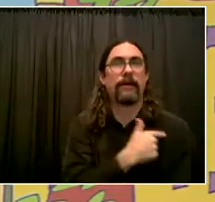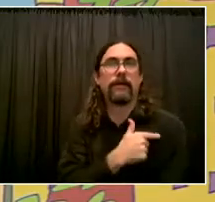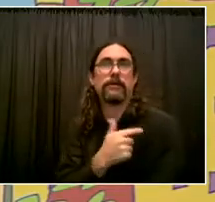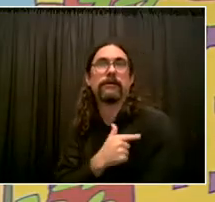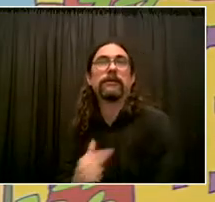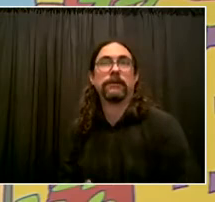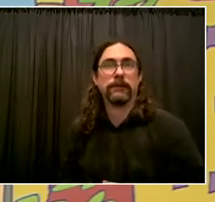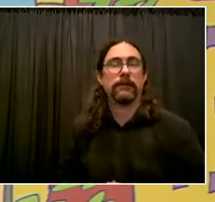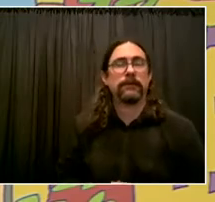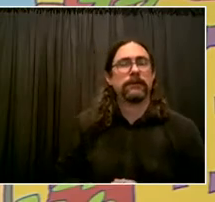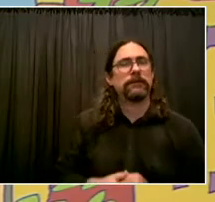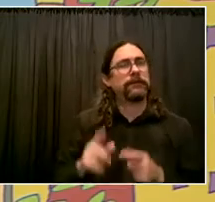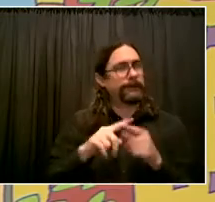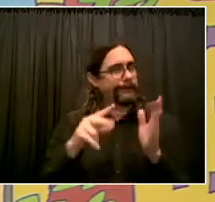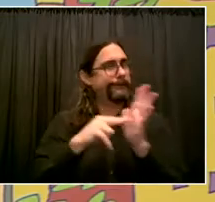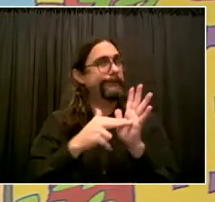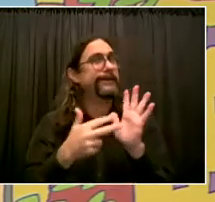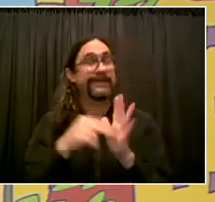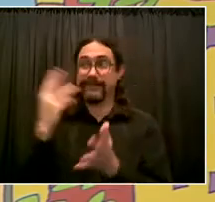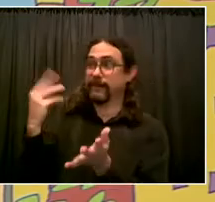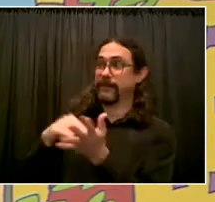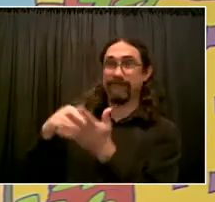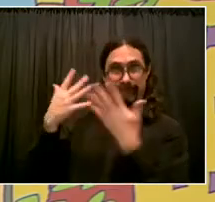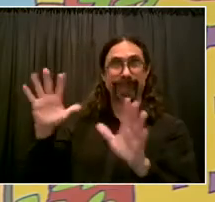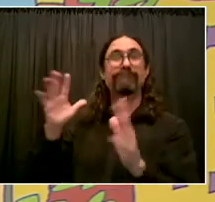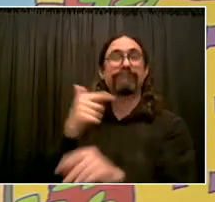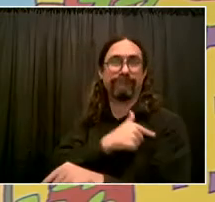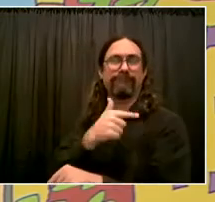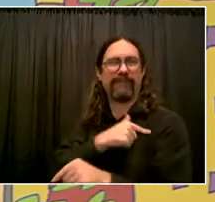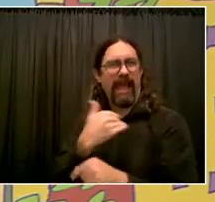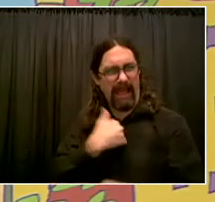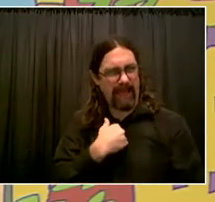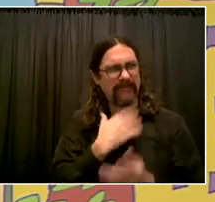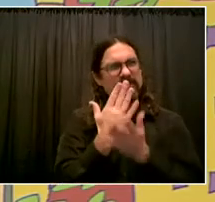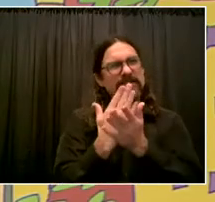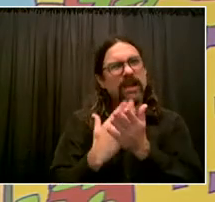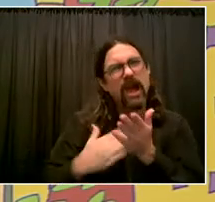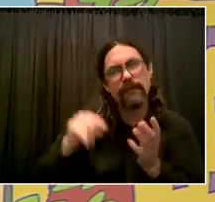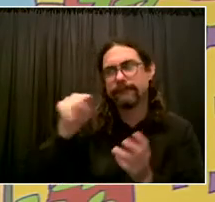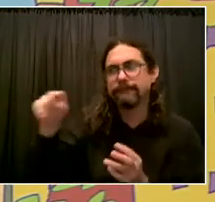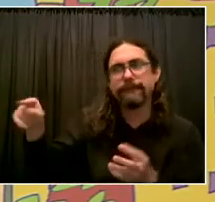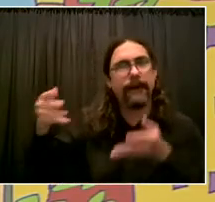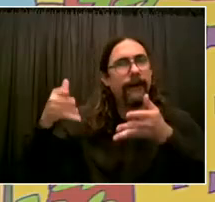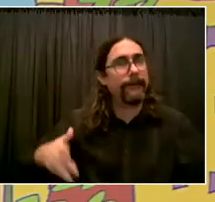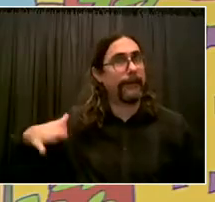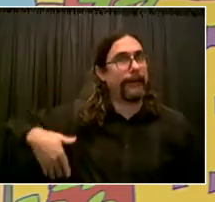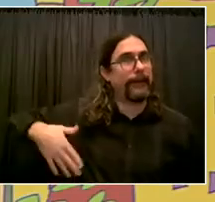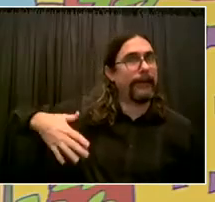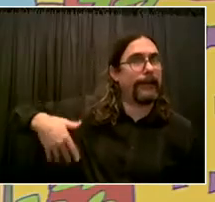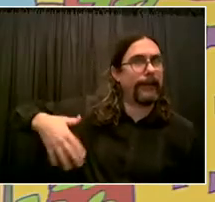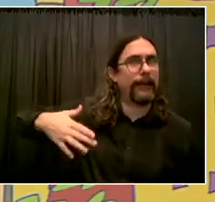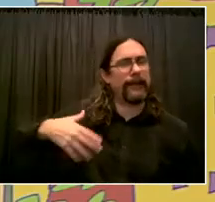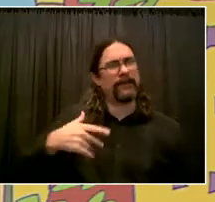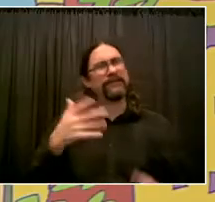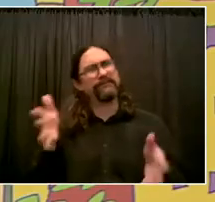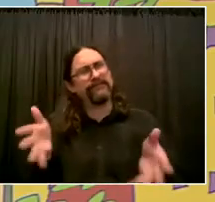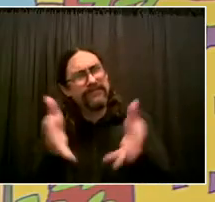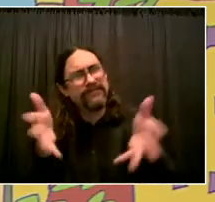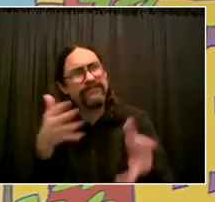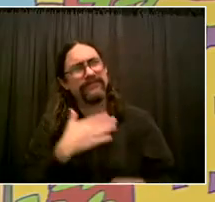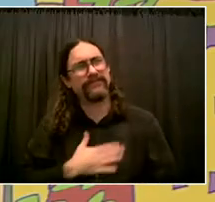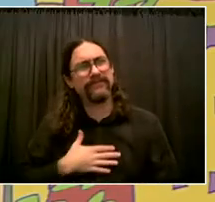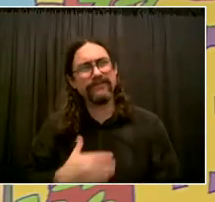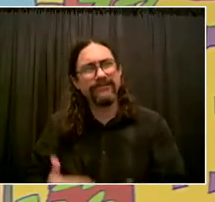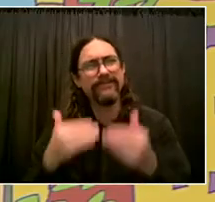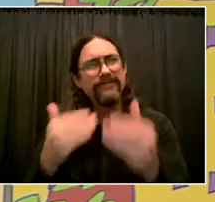you, making it easier, making it free, obviously, always convenient. But now let's talk about boosters.